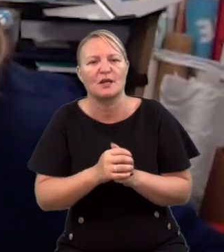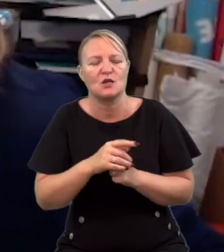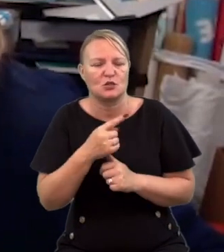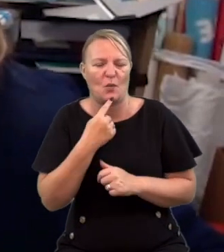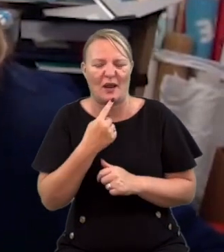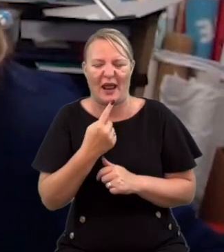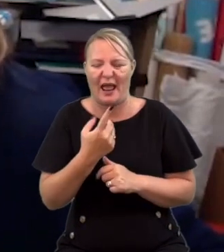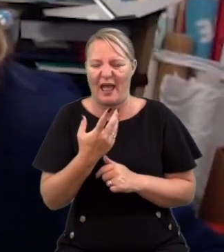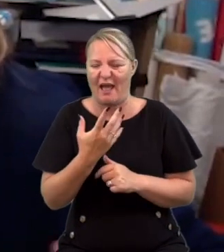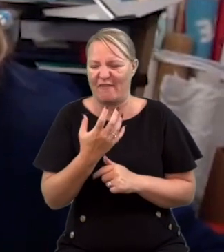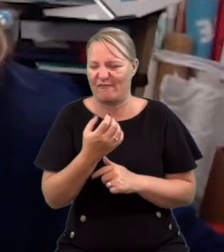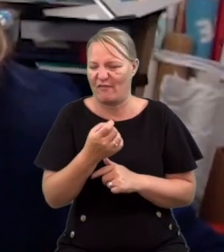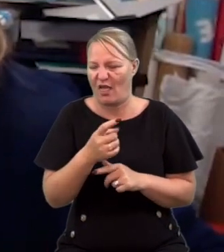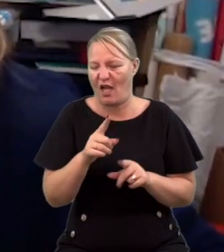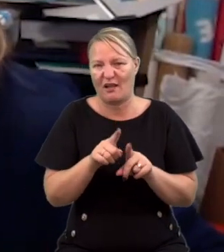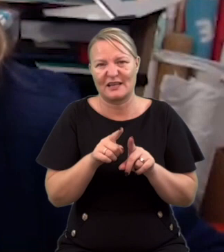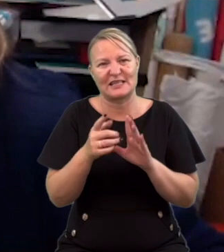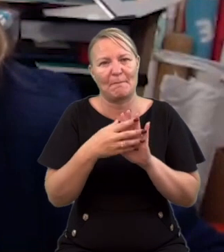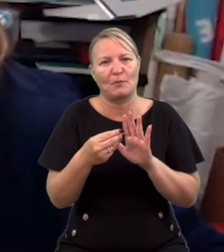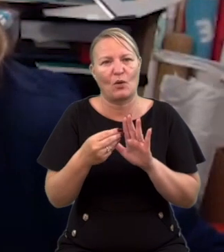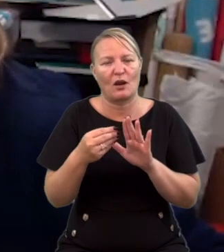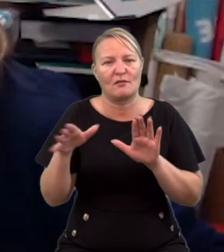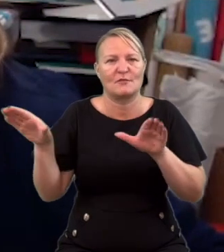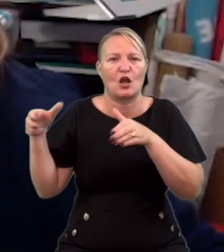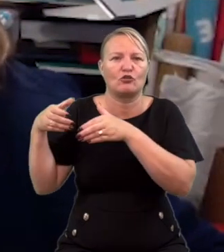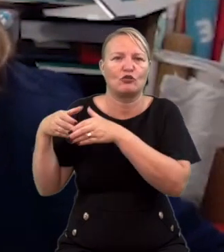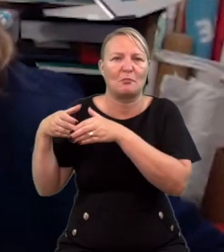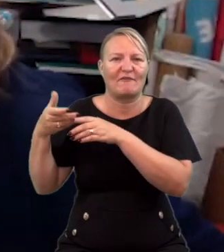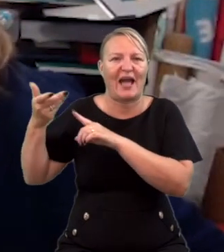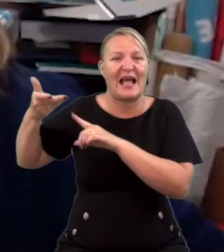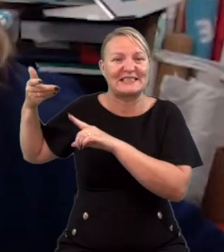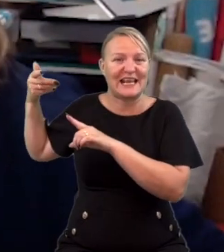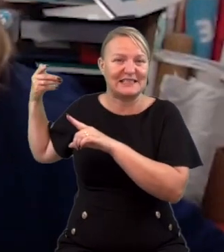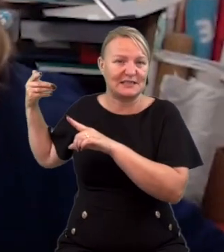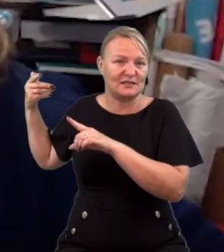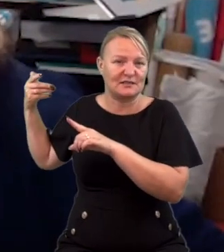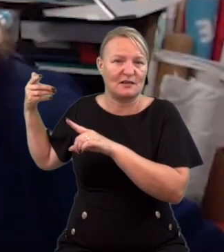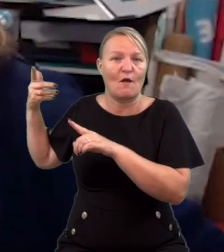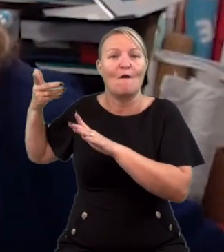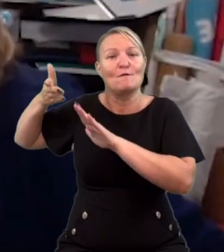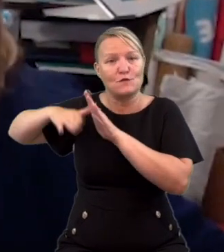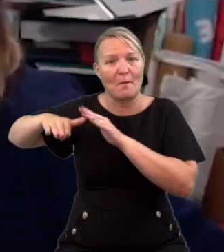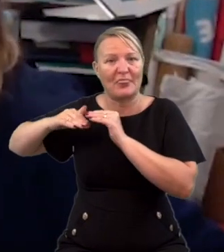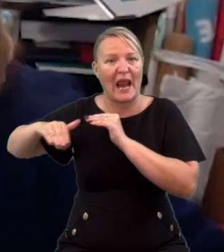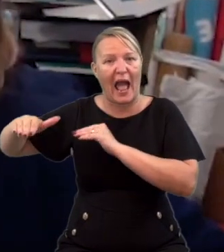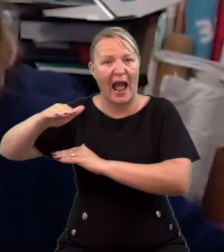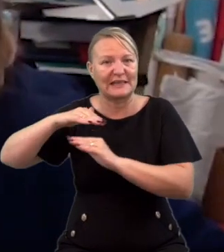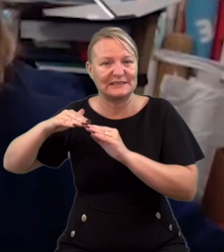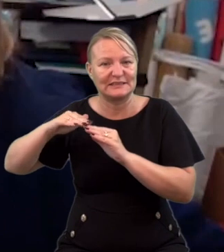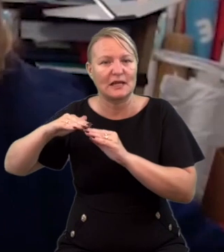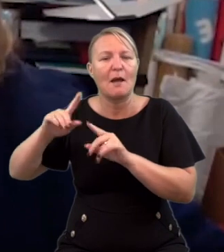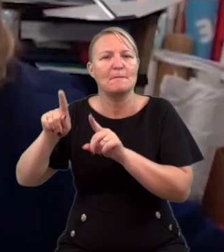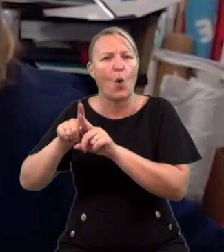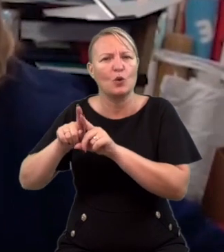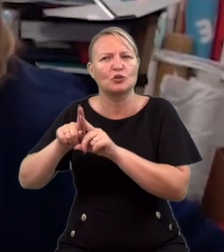ancestors who are of and from the land, but also are kind of helpful spirits in a